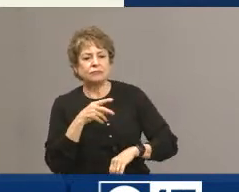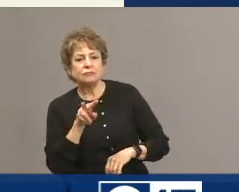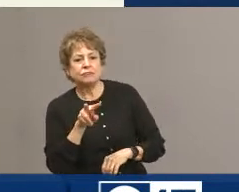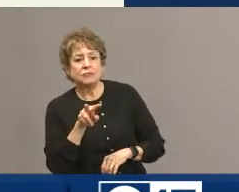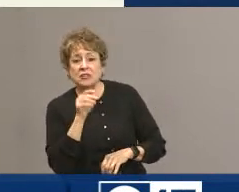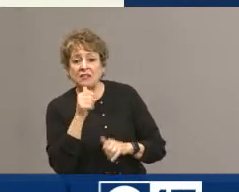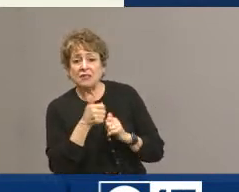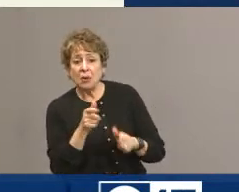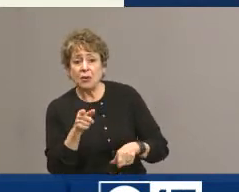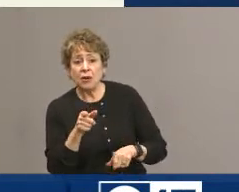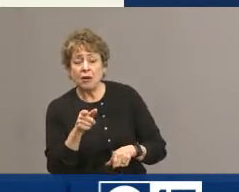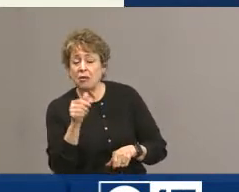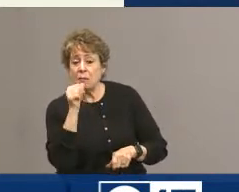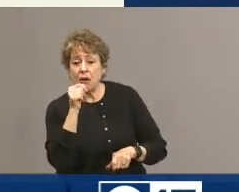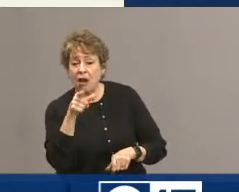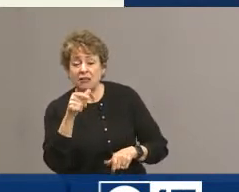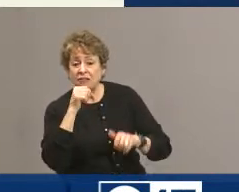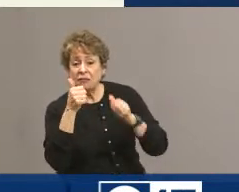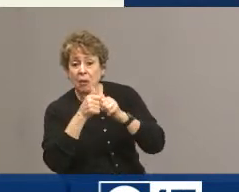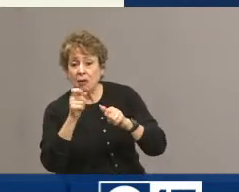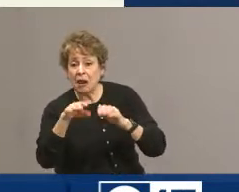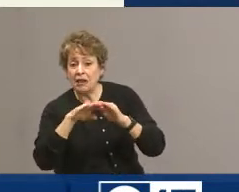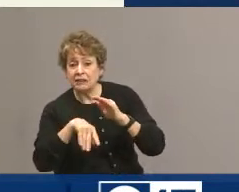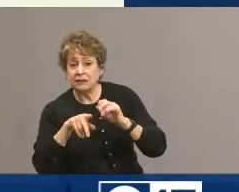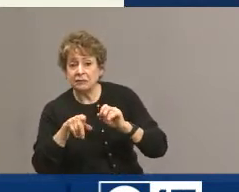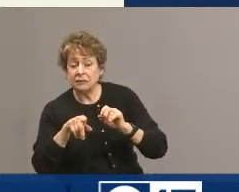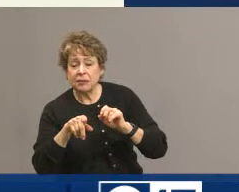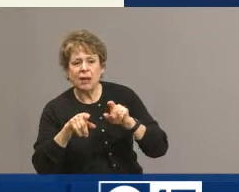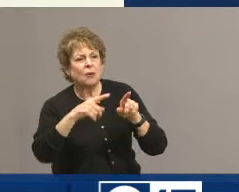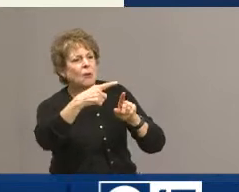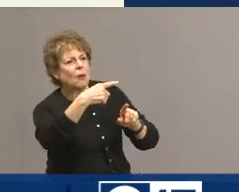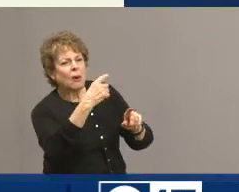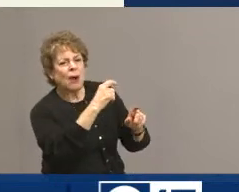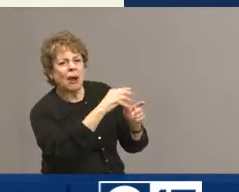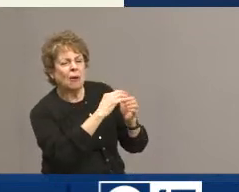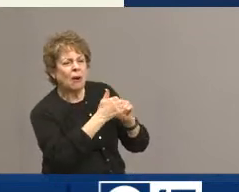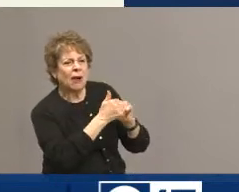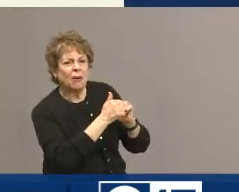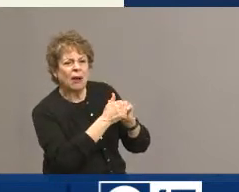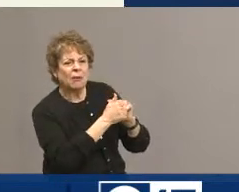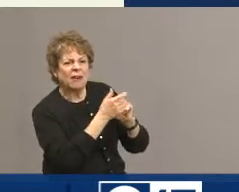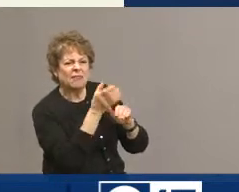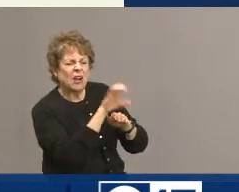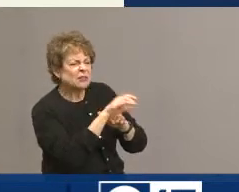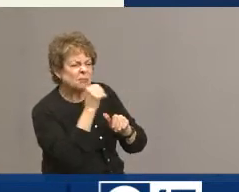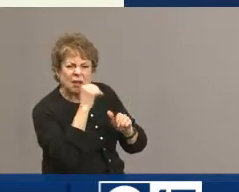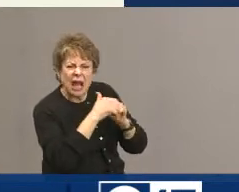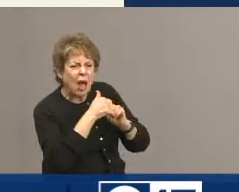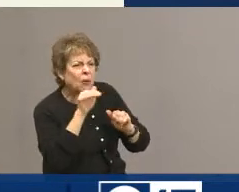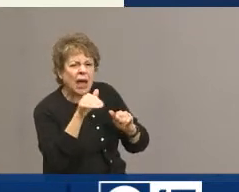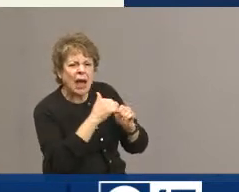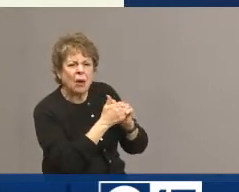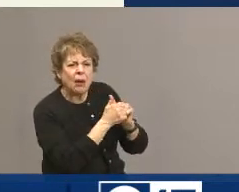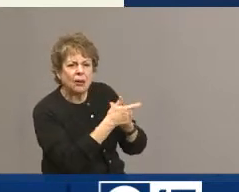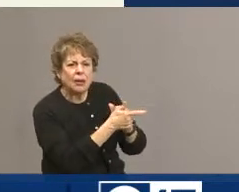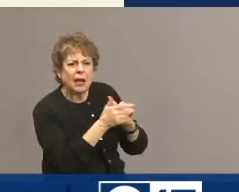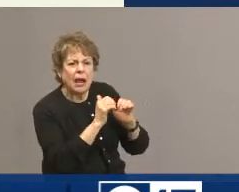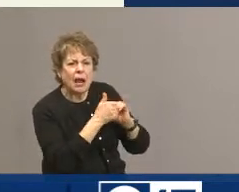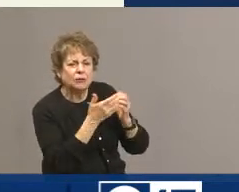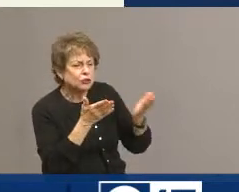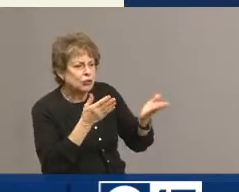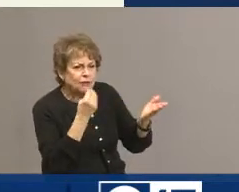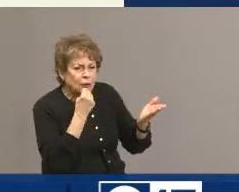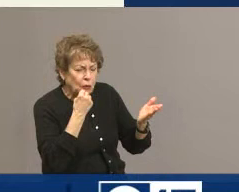with bars who also serve food? That's the loophole from the last time around. What's different this time around? In the executive order, there's